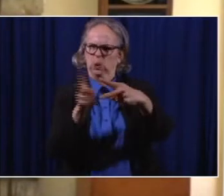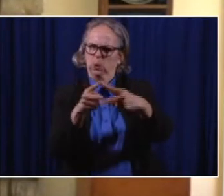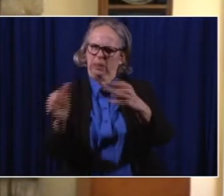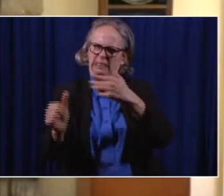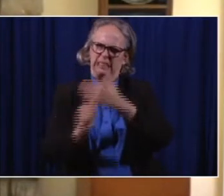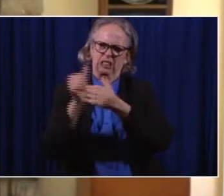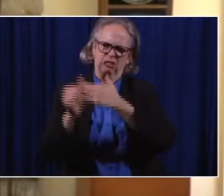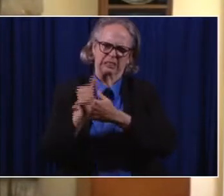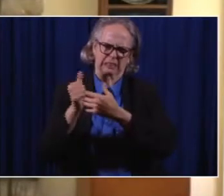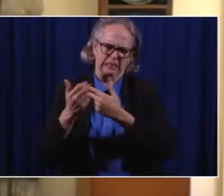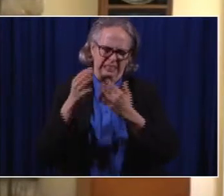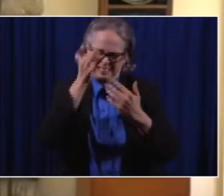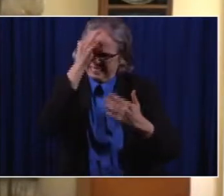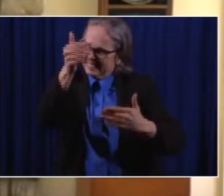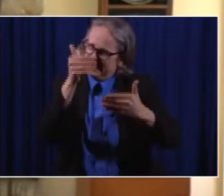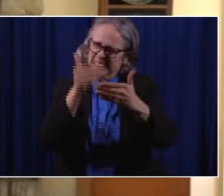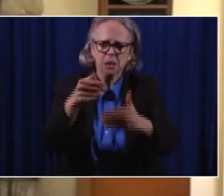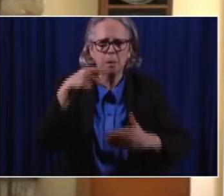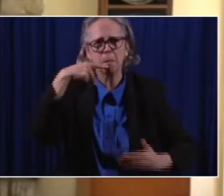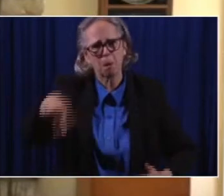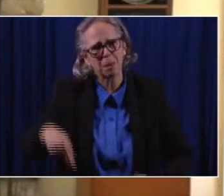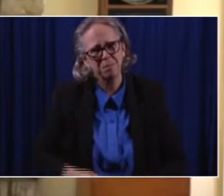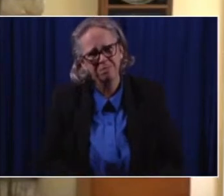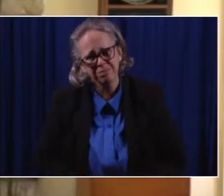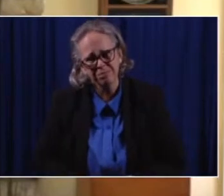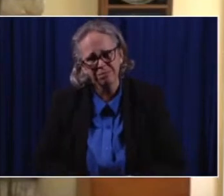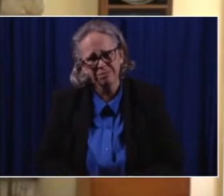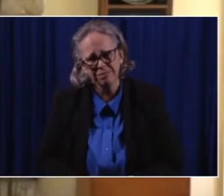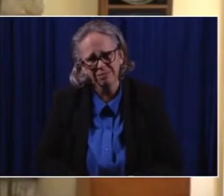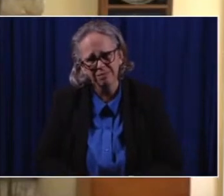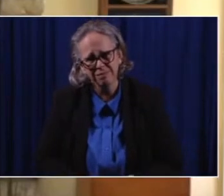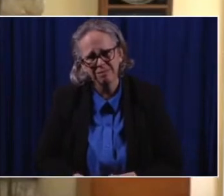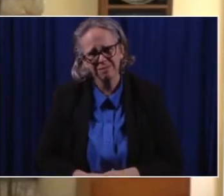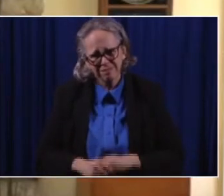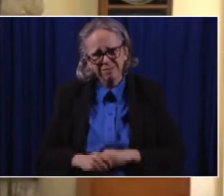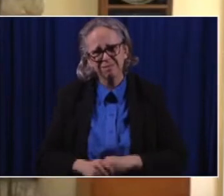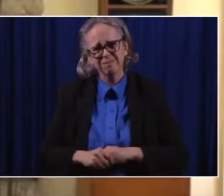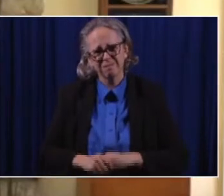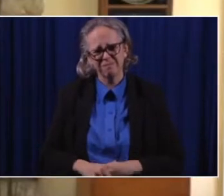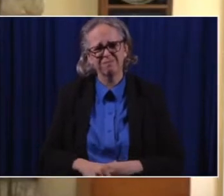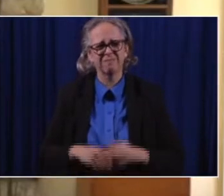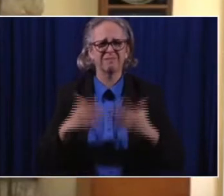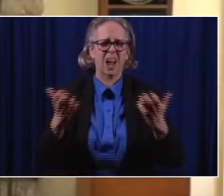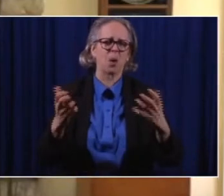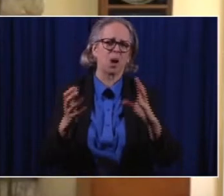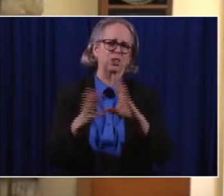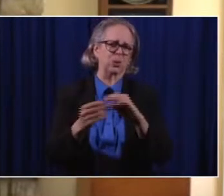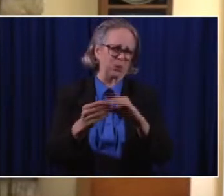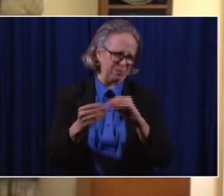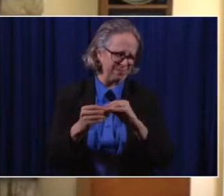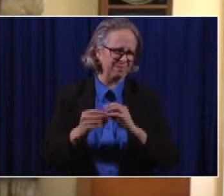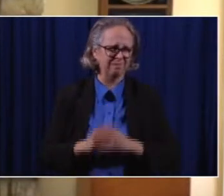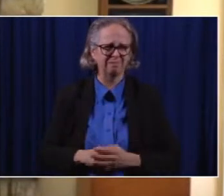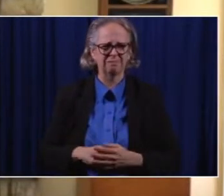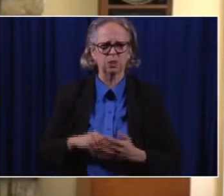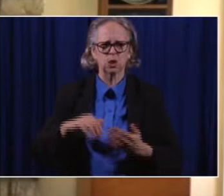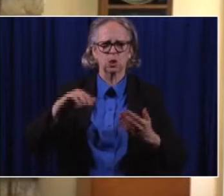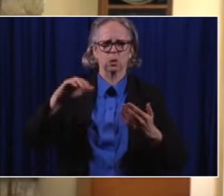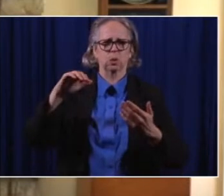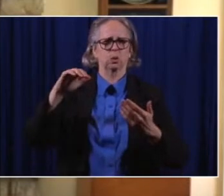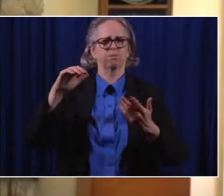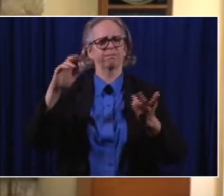to something that we're going to be introducing. We don't have a slide for this today, but we're introducing something that I think will give